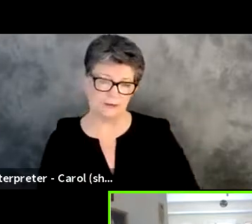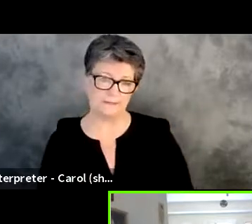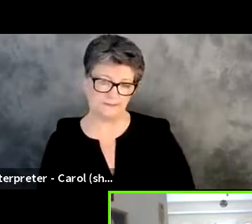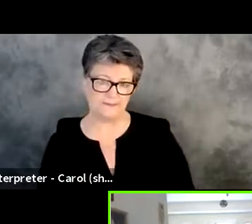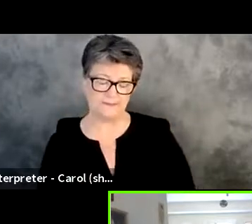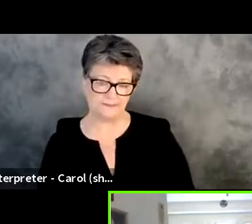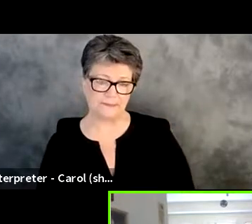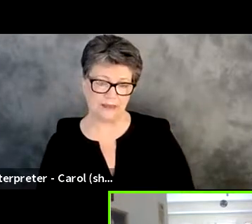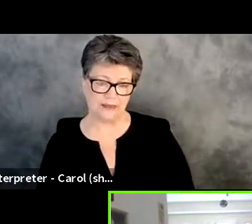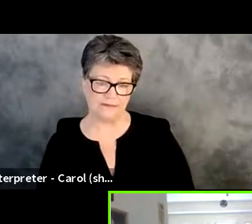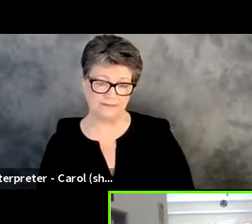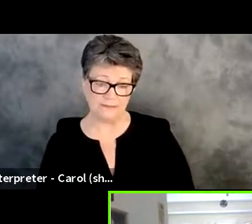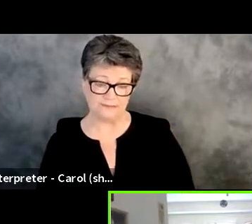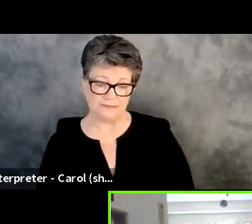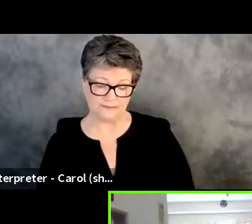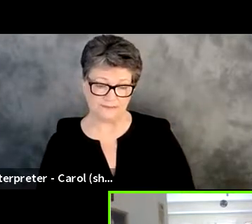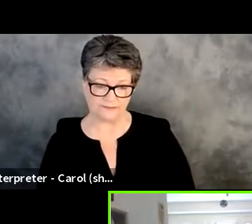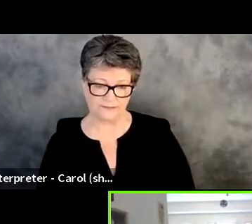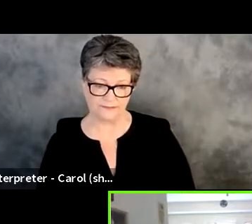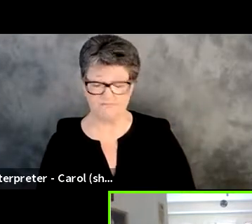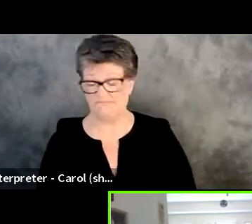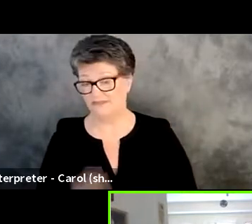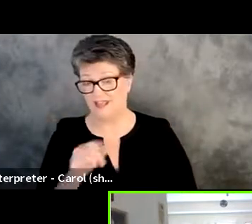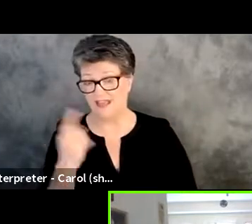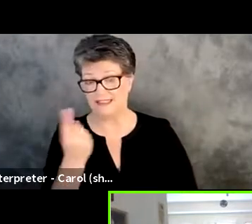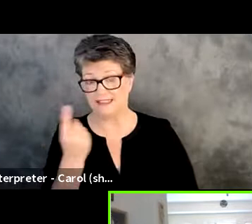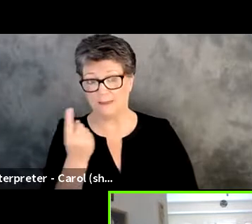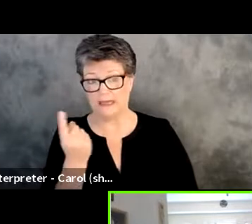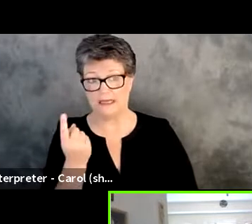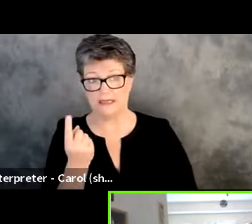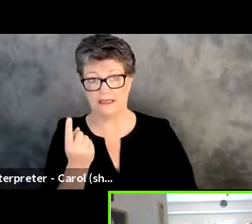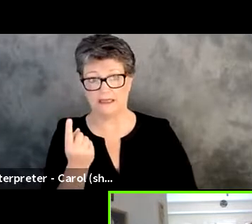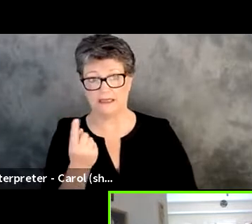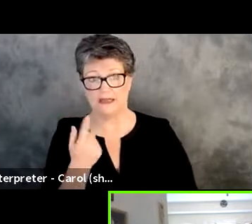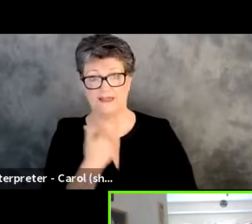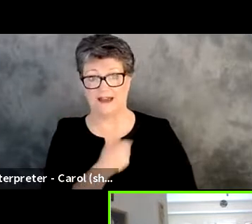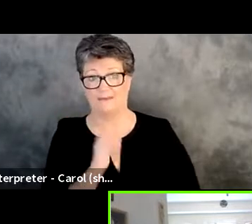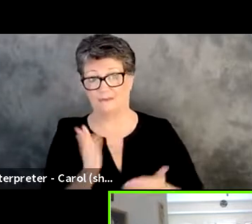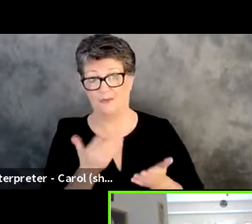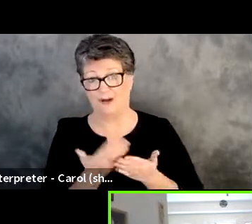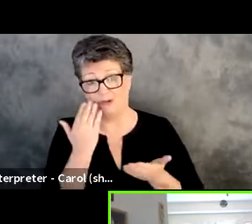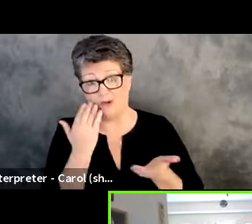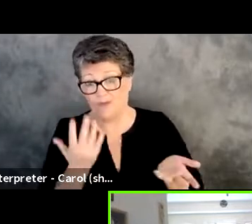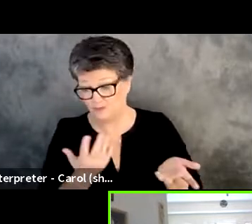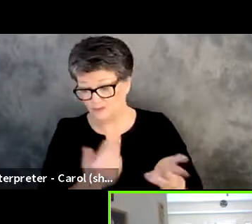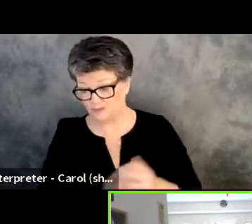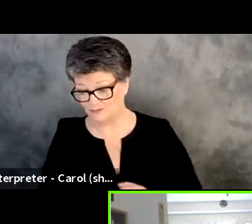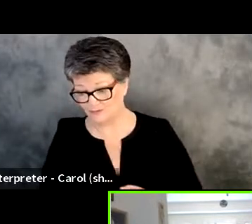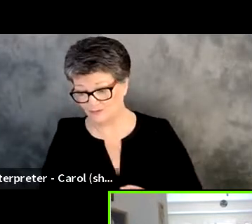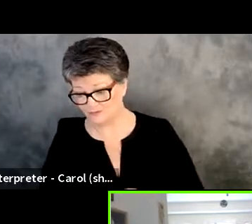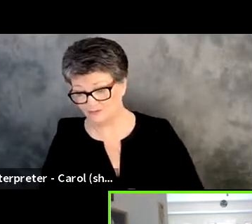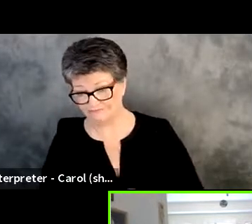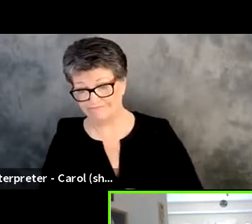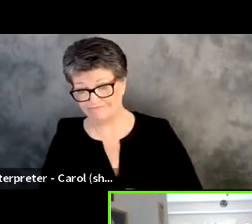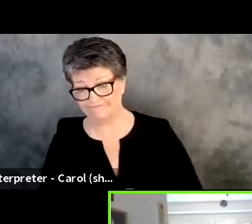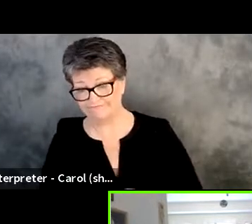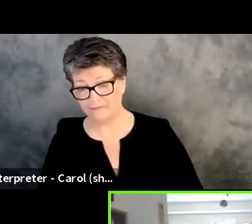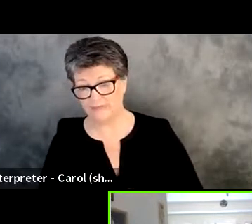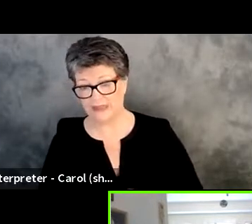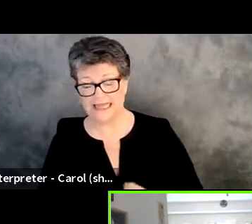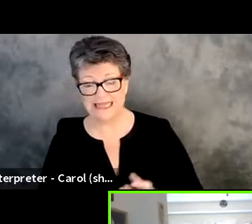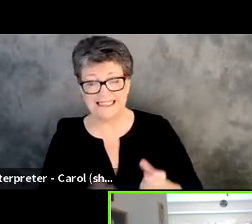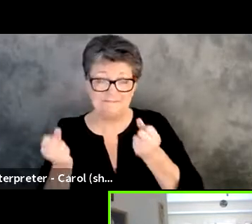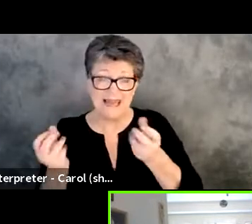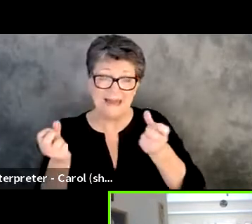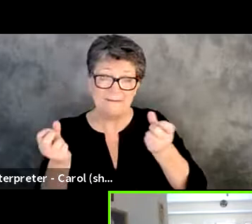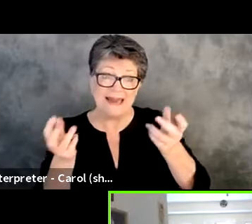And that's something that we all know. You know, it's many, many,